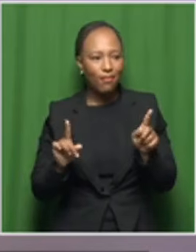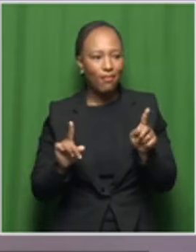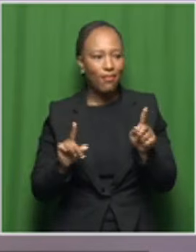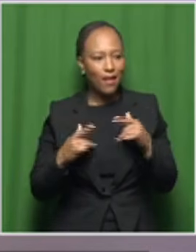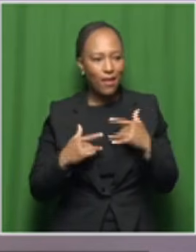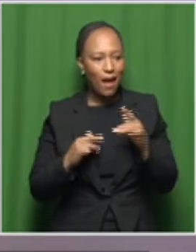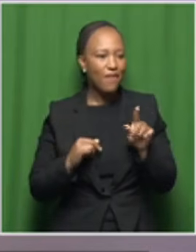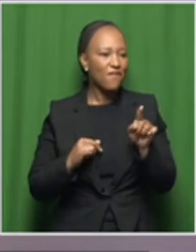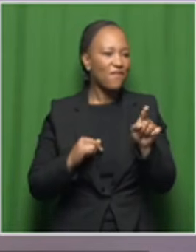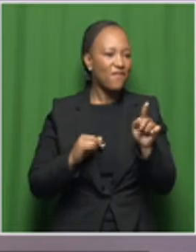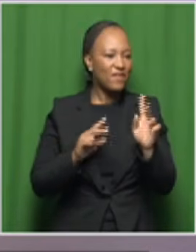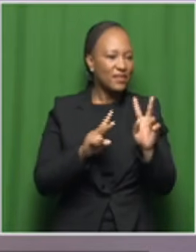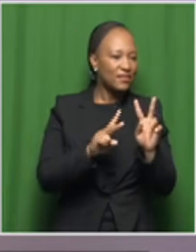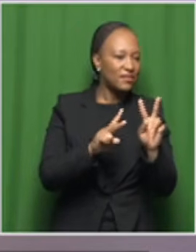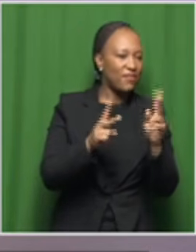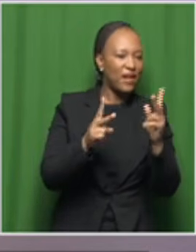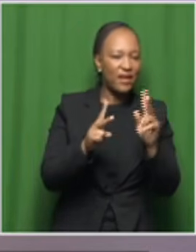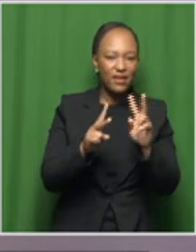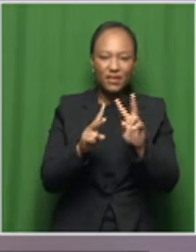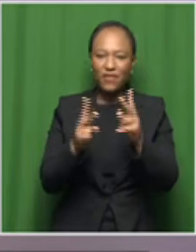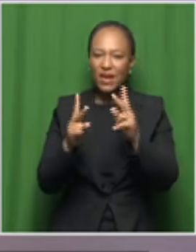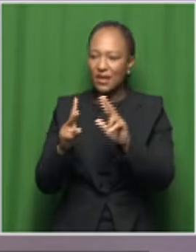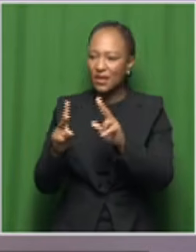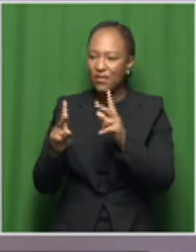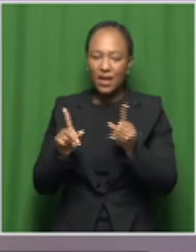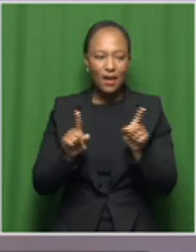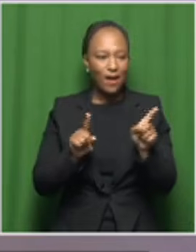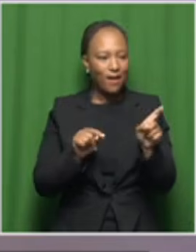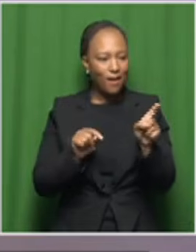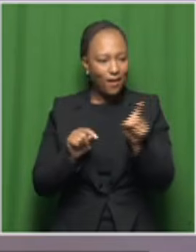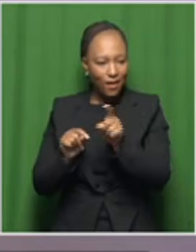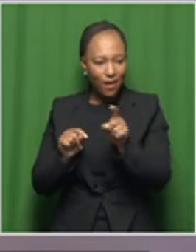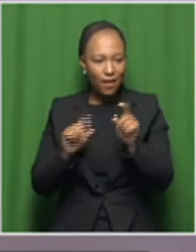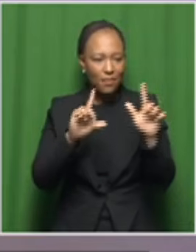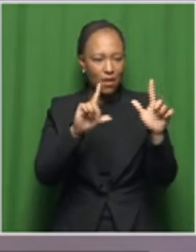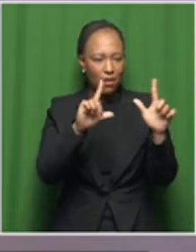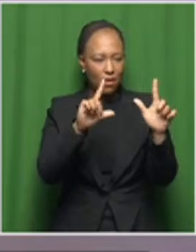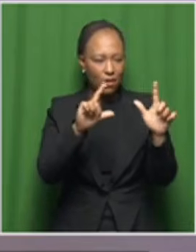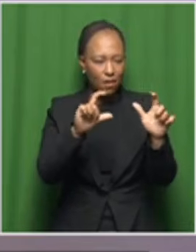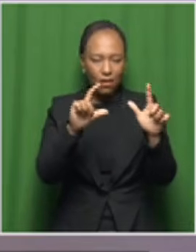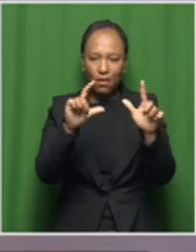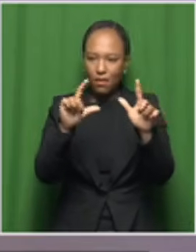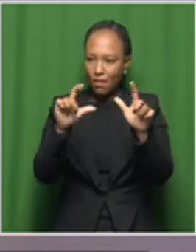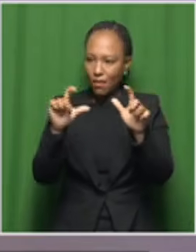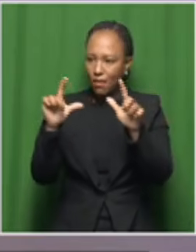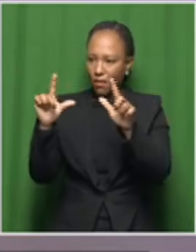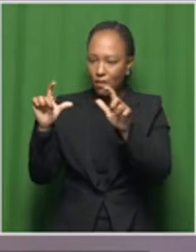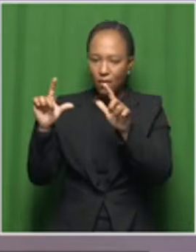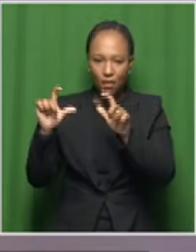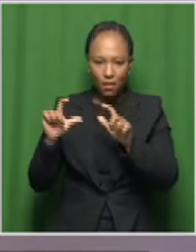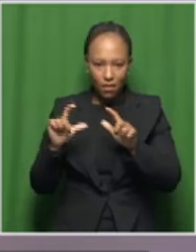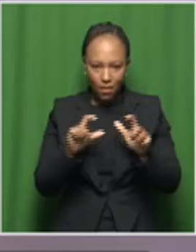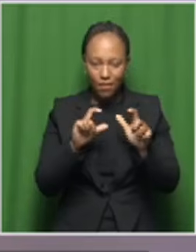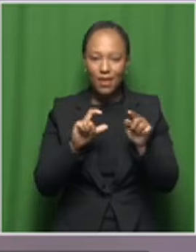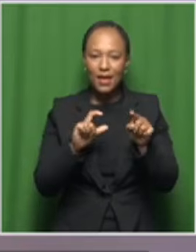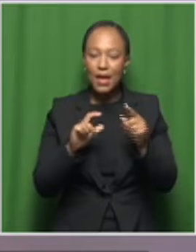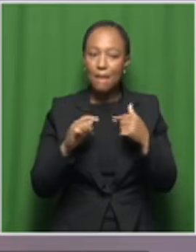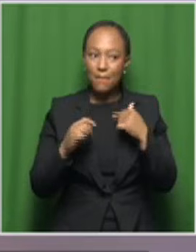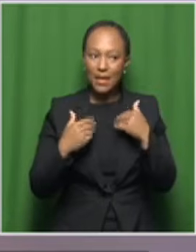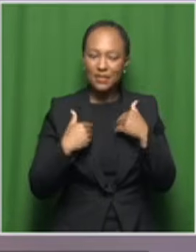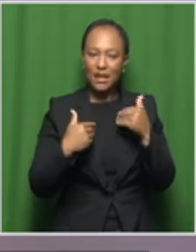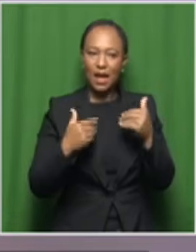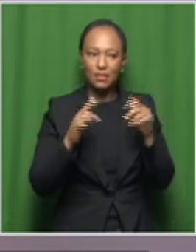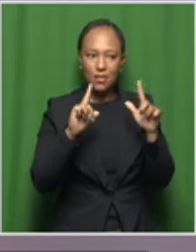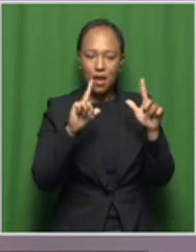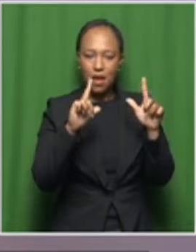of lifestyles and capturing the essence of what makes them that person at the core is what I started documenting. When